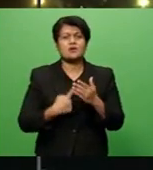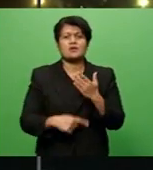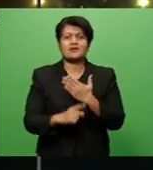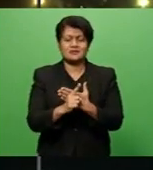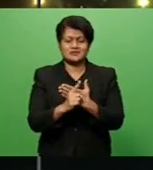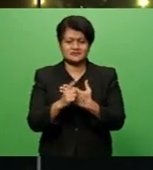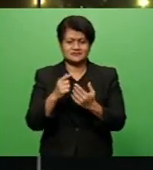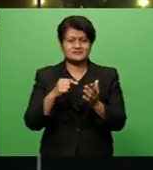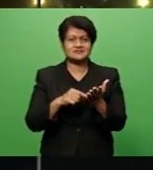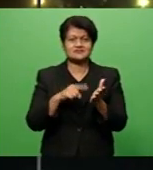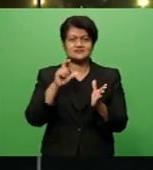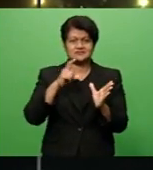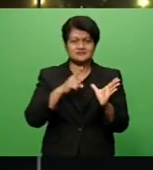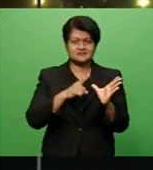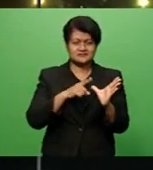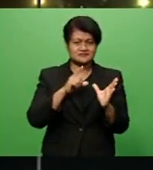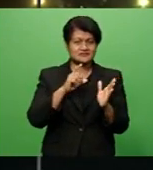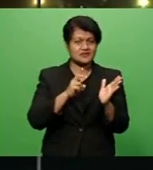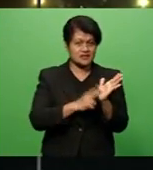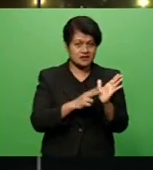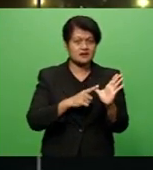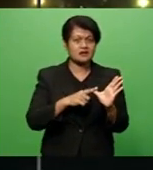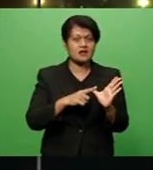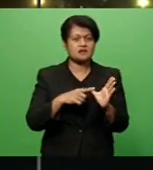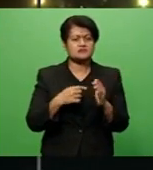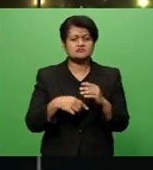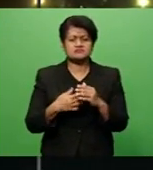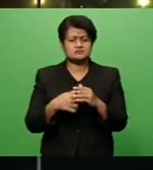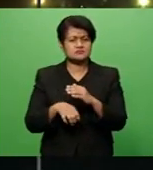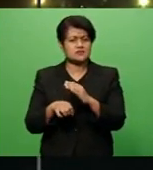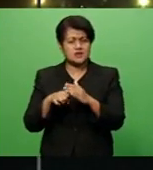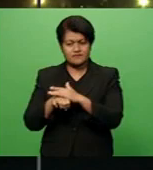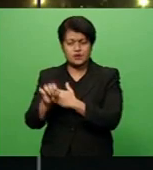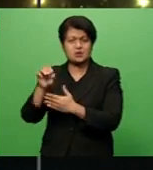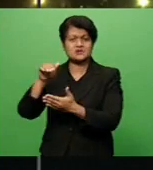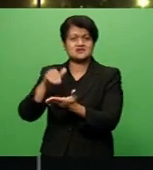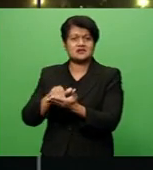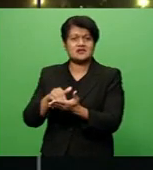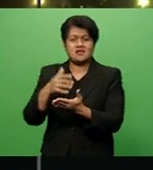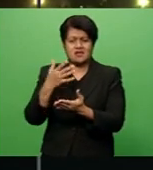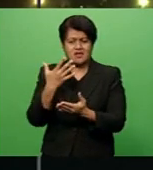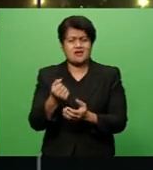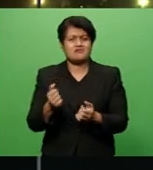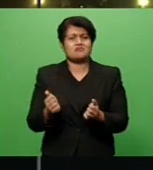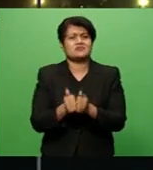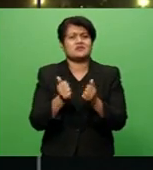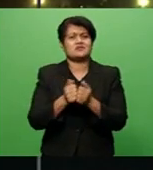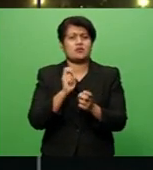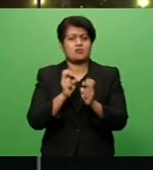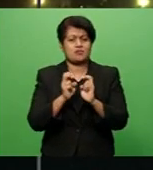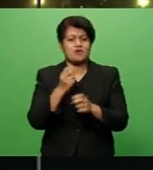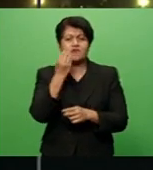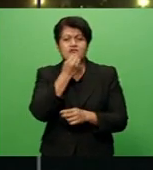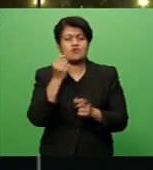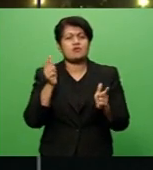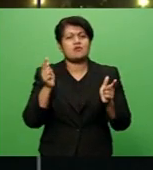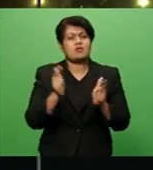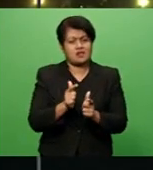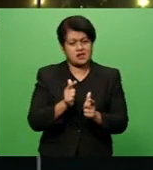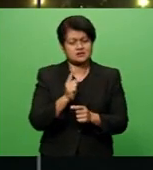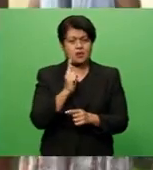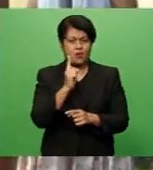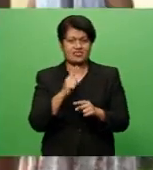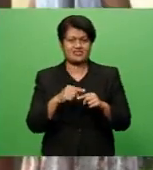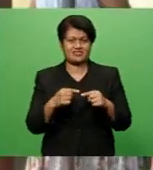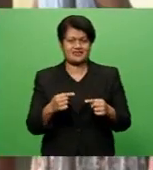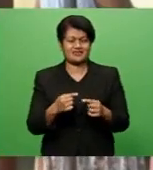somehow making ends meet. Families staying in evacuation centers face several problems, and food shortage is one of them. Dipesh Kumar